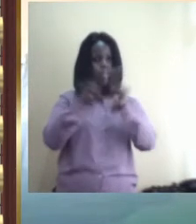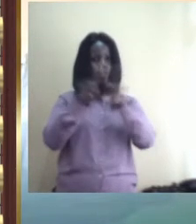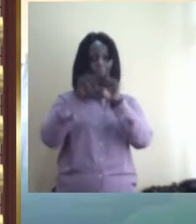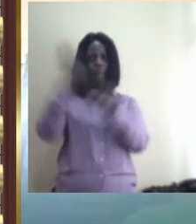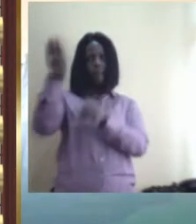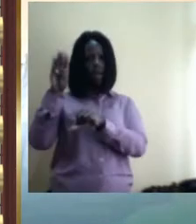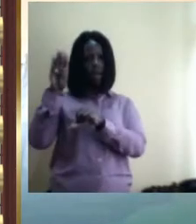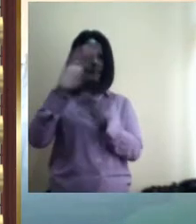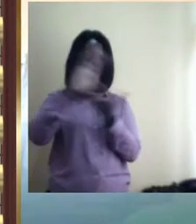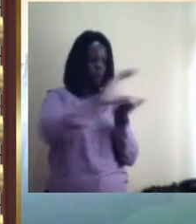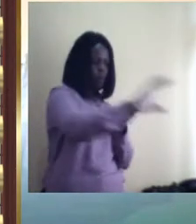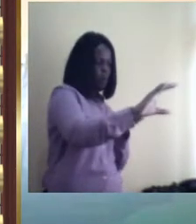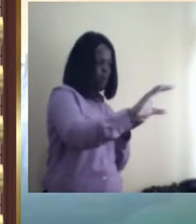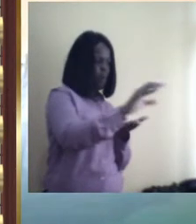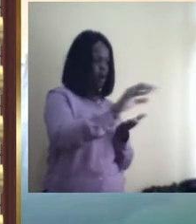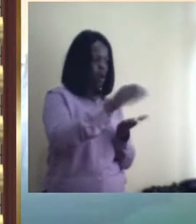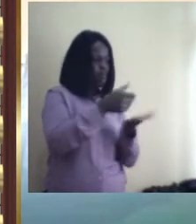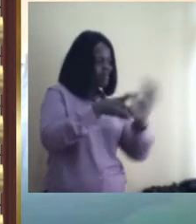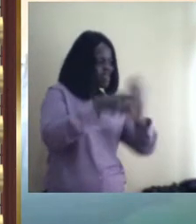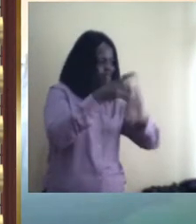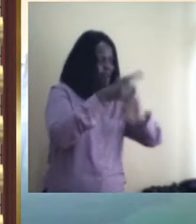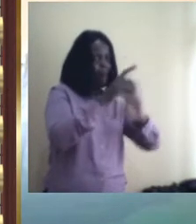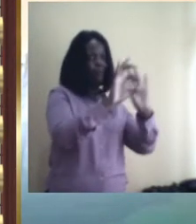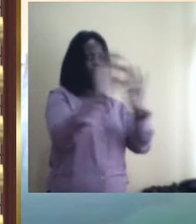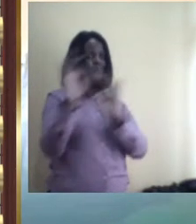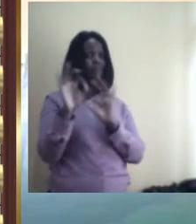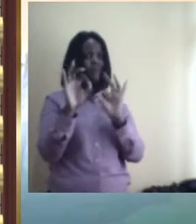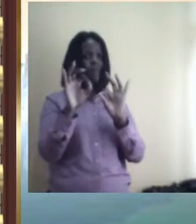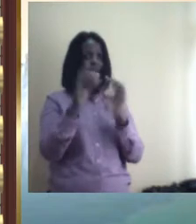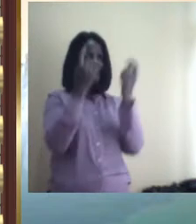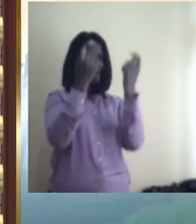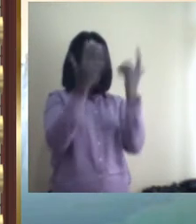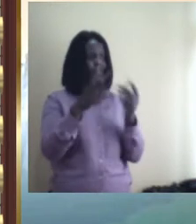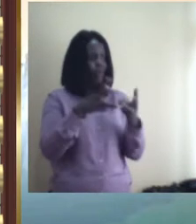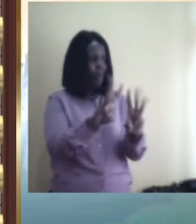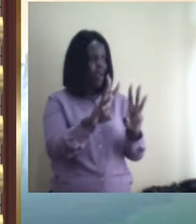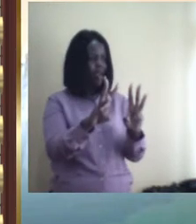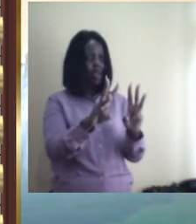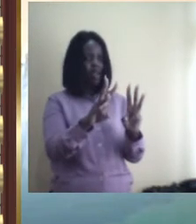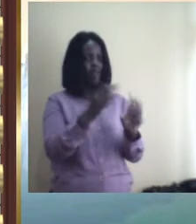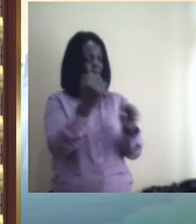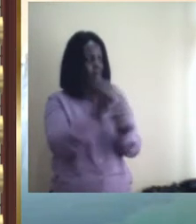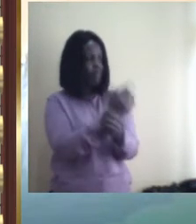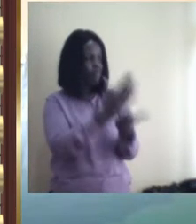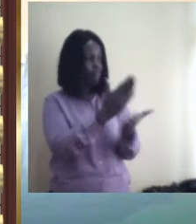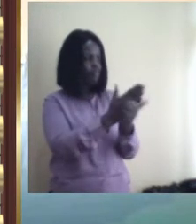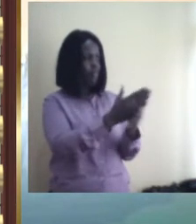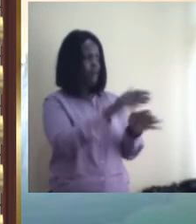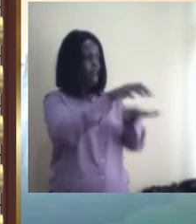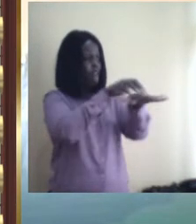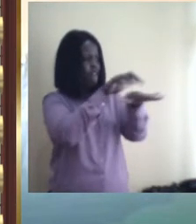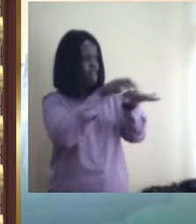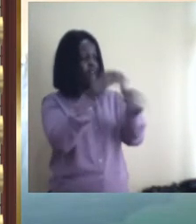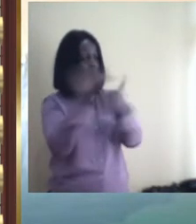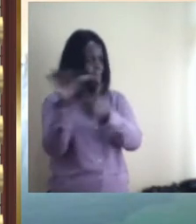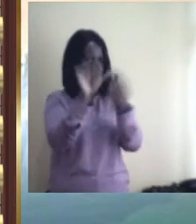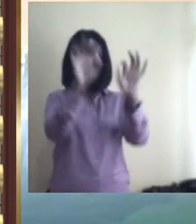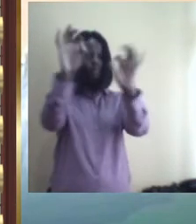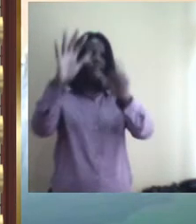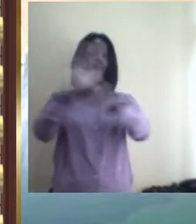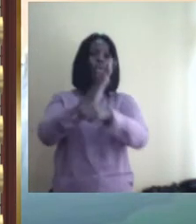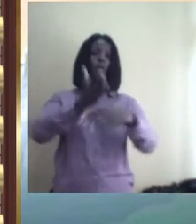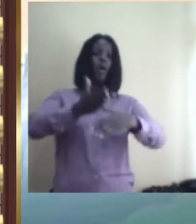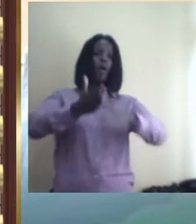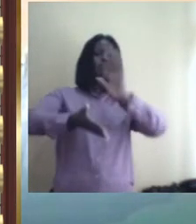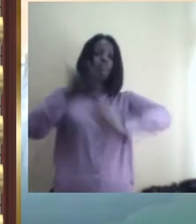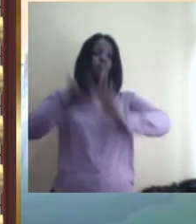institution to develop sustainable financing mechanism to put these farms back into production